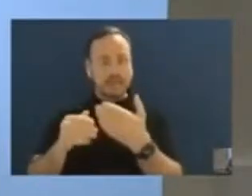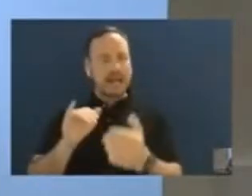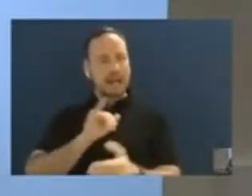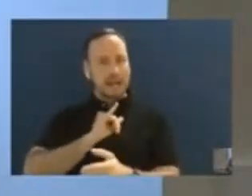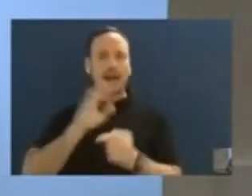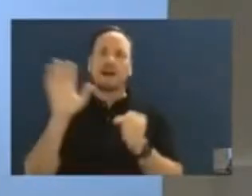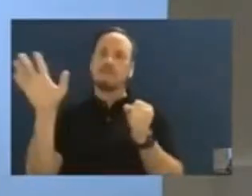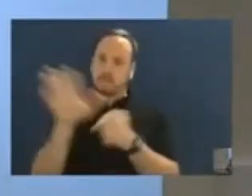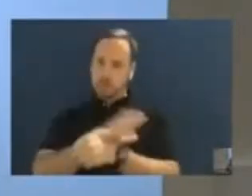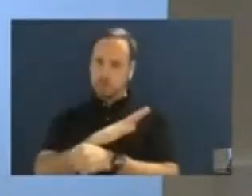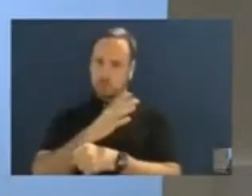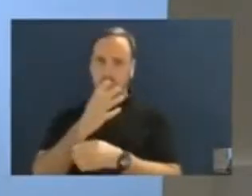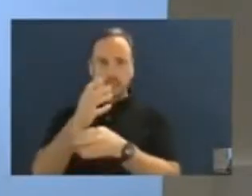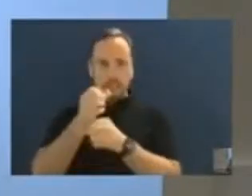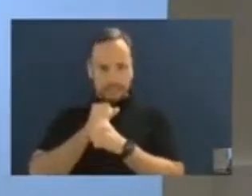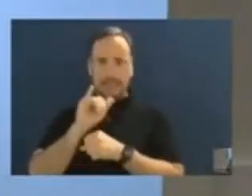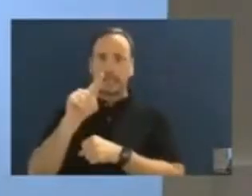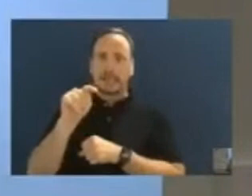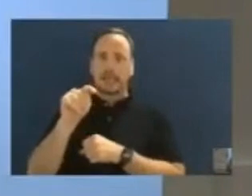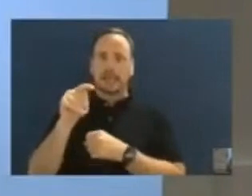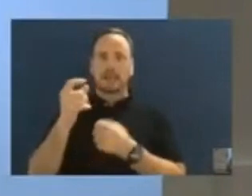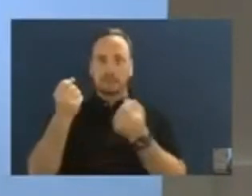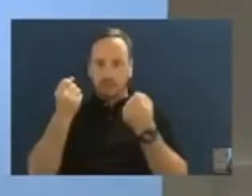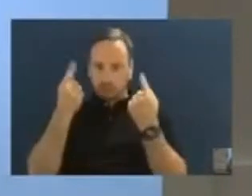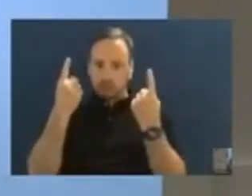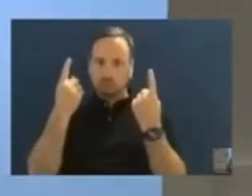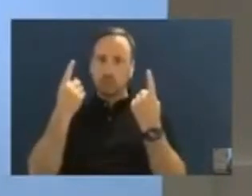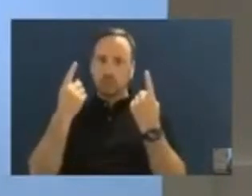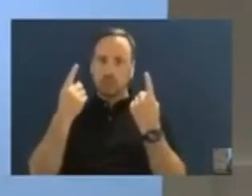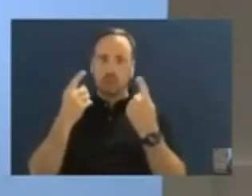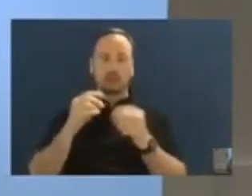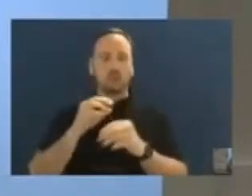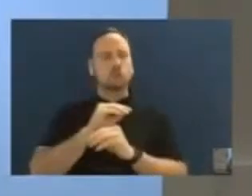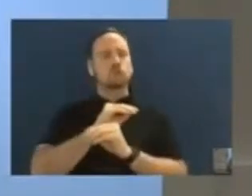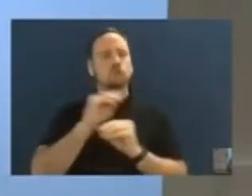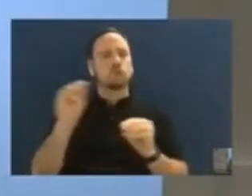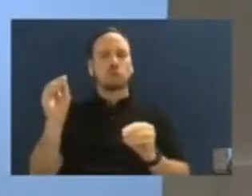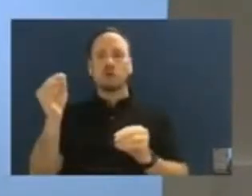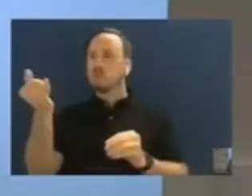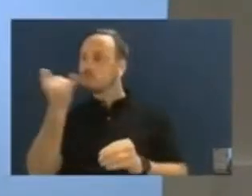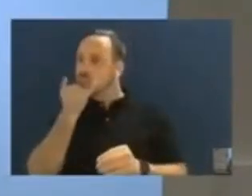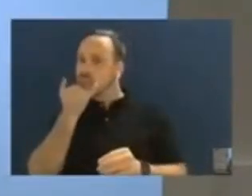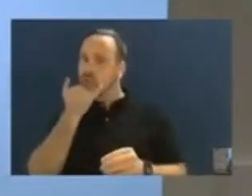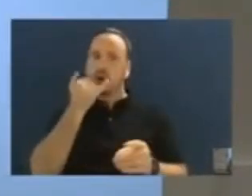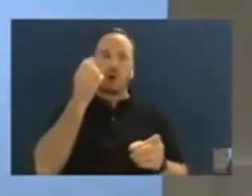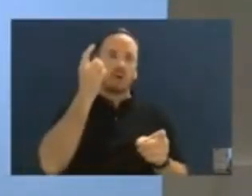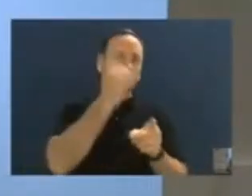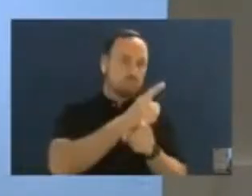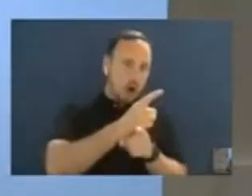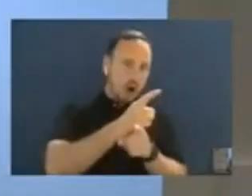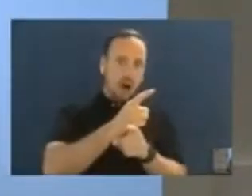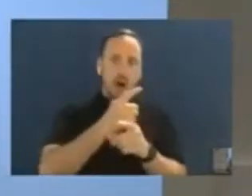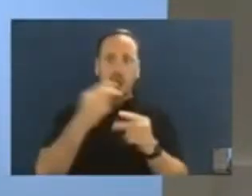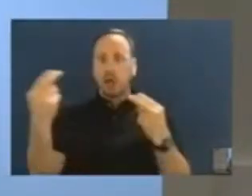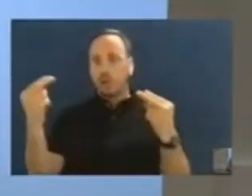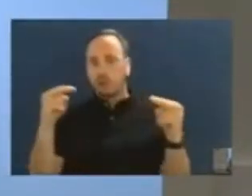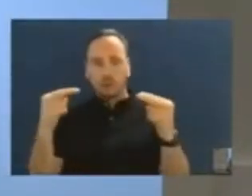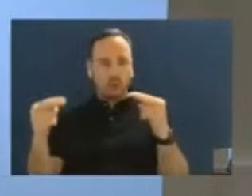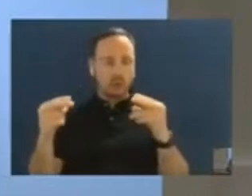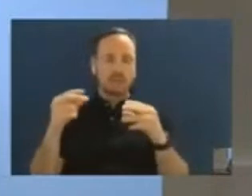no wrong or right viewpoints in this challenging